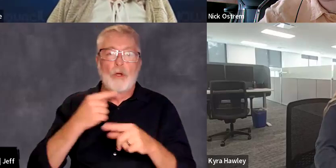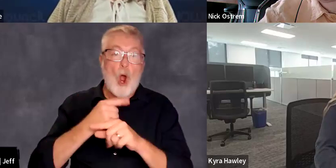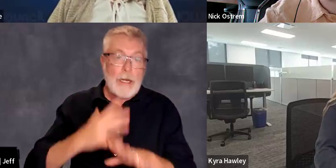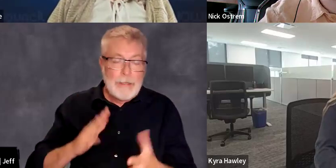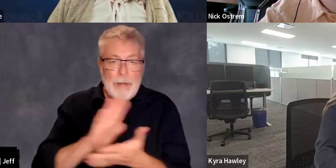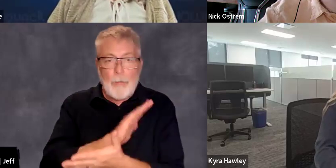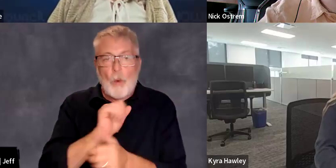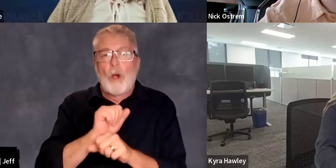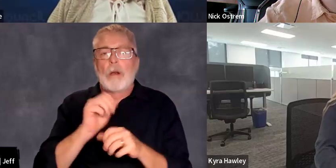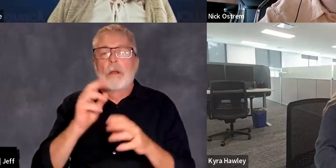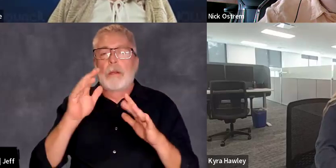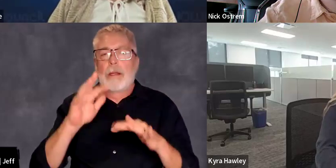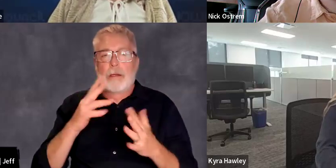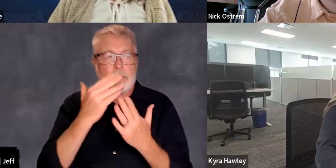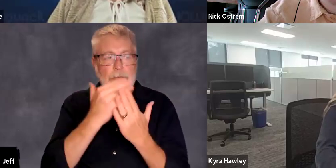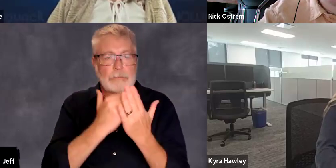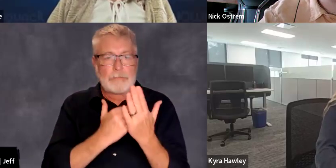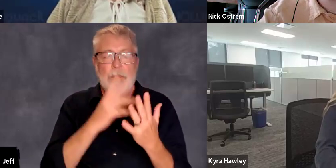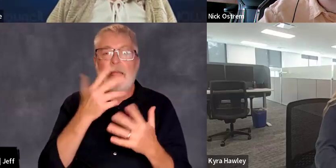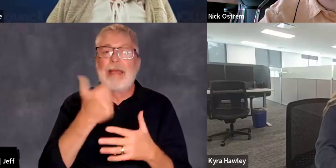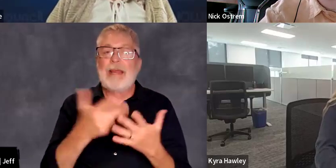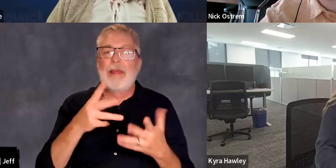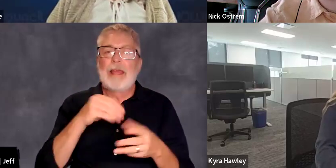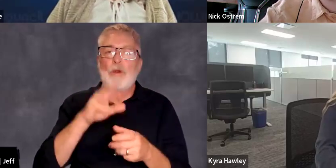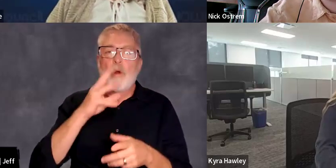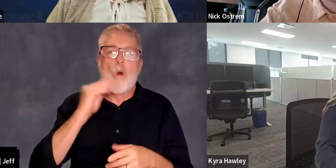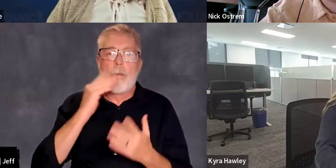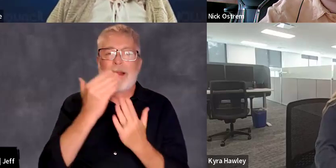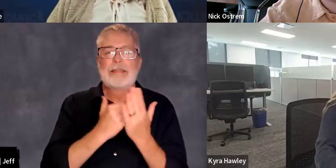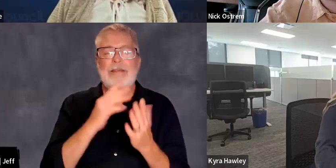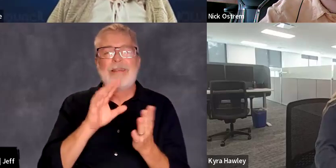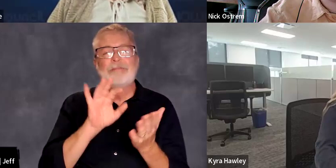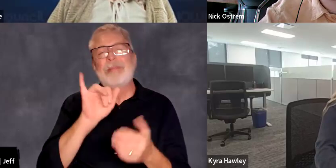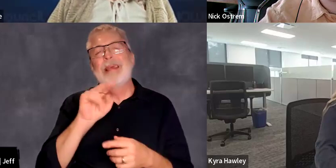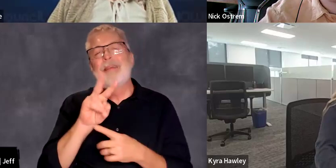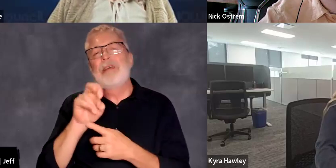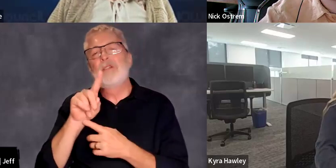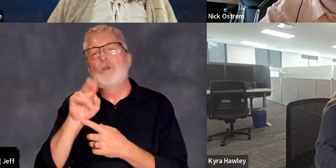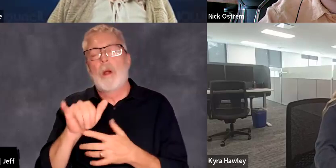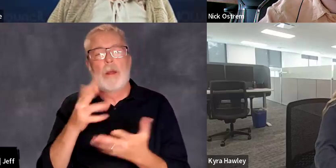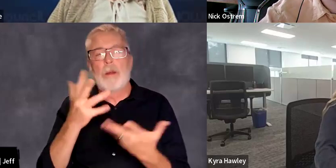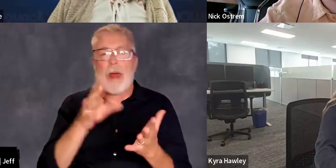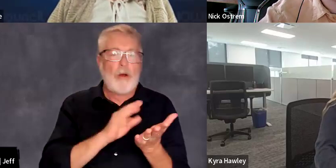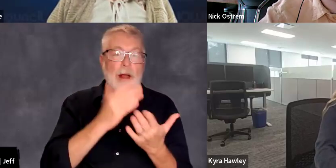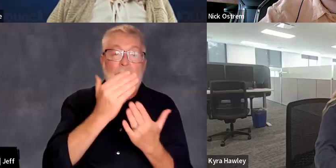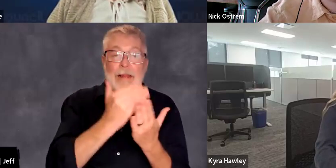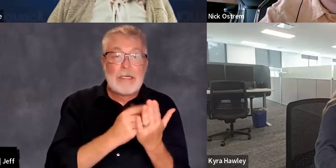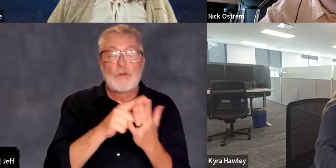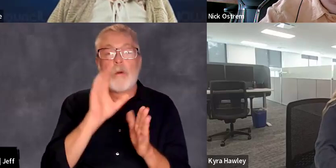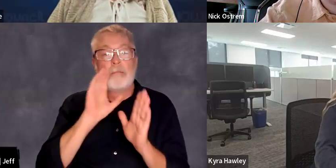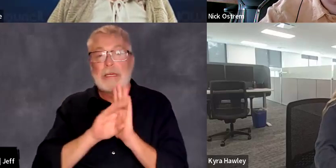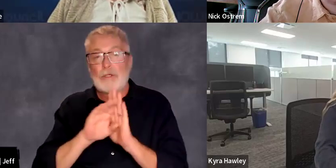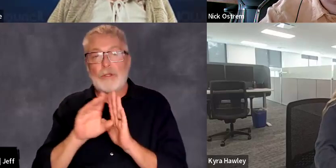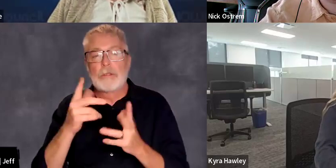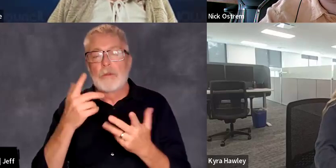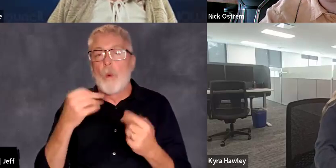Um, you want a list, an inventory of household goods. These are really helpful, whether it's a list, photos, or we've had suggestions just taking